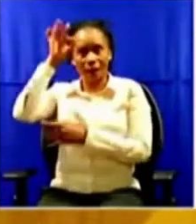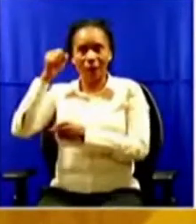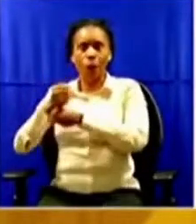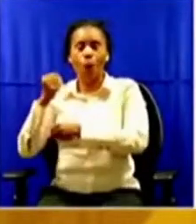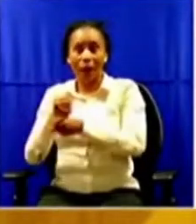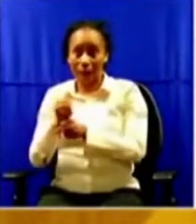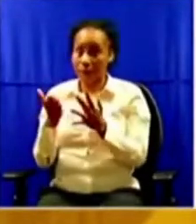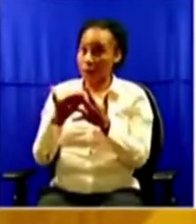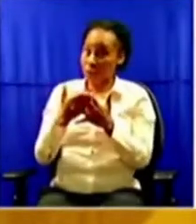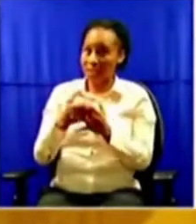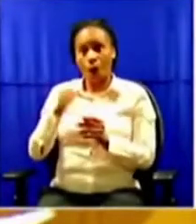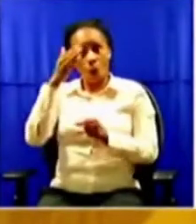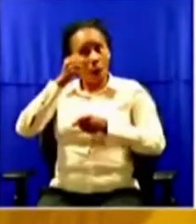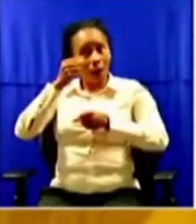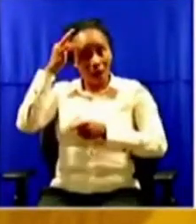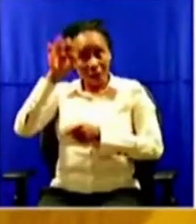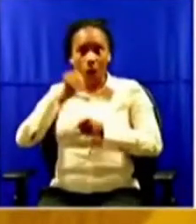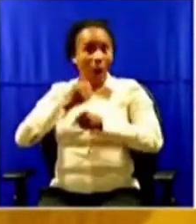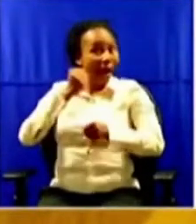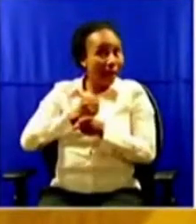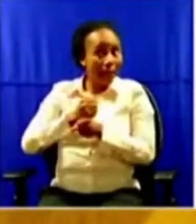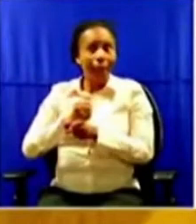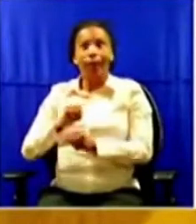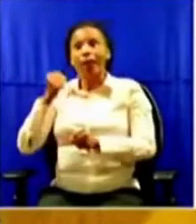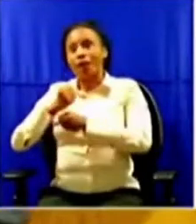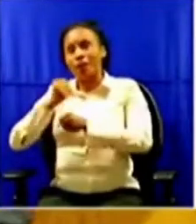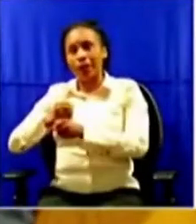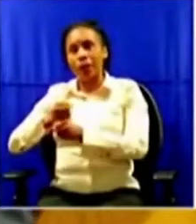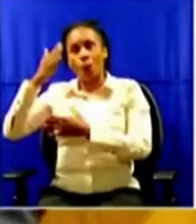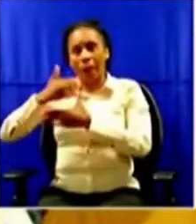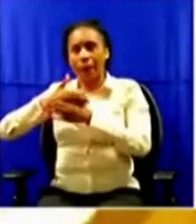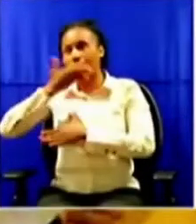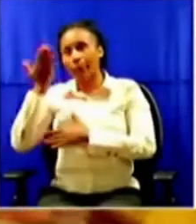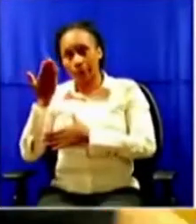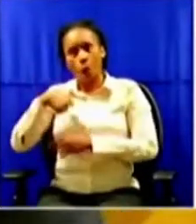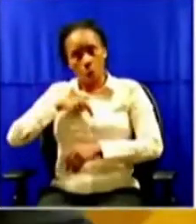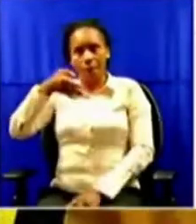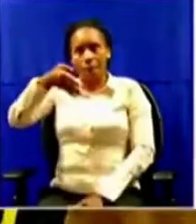we here are the government that works. Thank you very much. Thank you, Honourable Hill-Lewis.